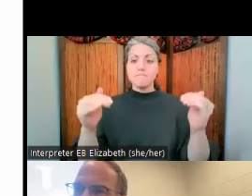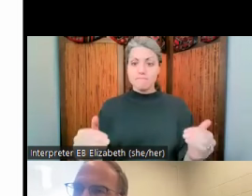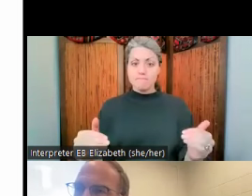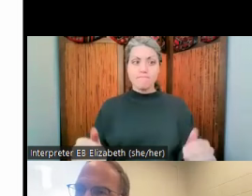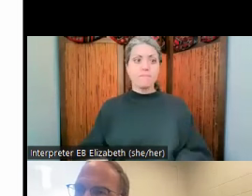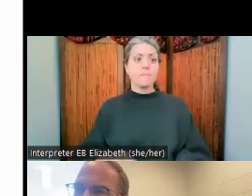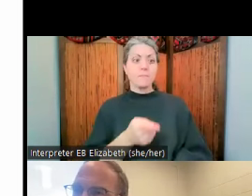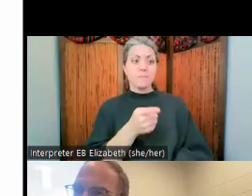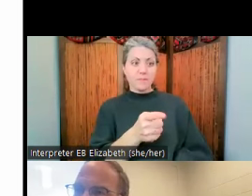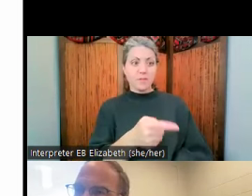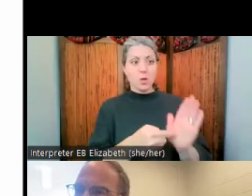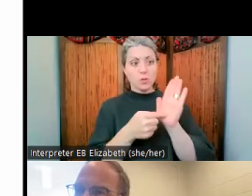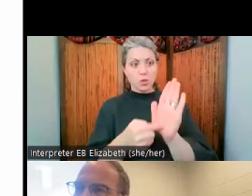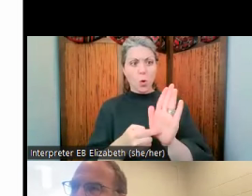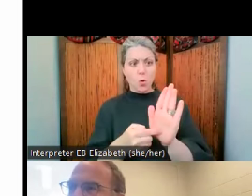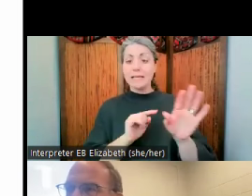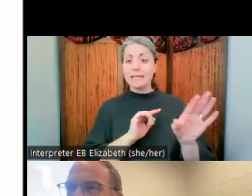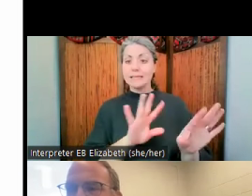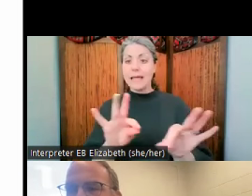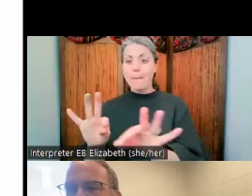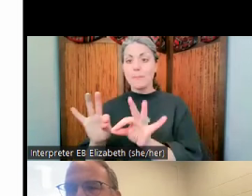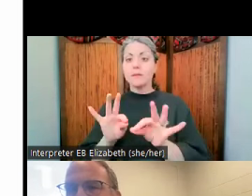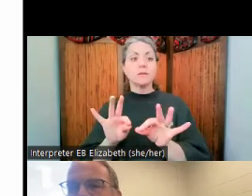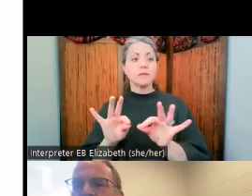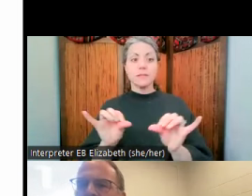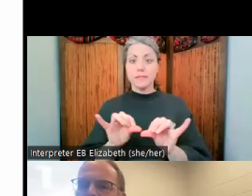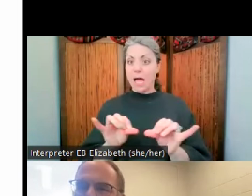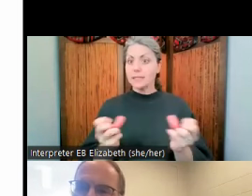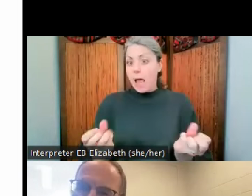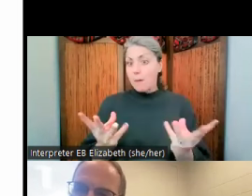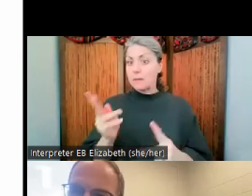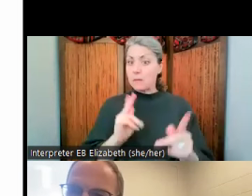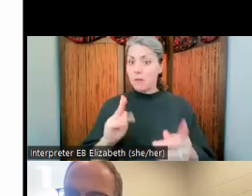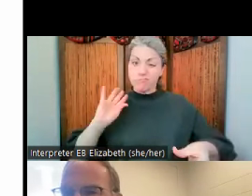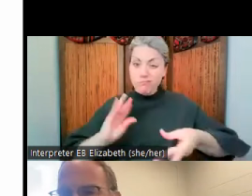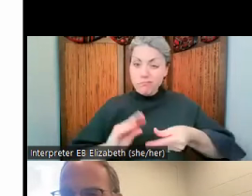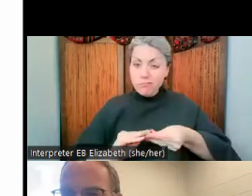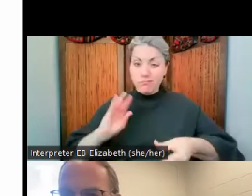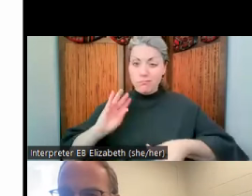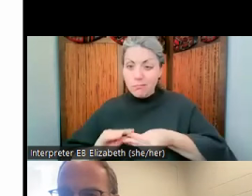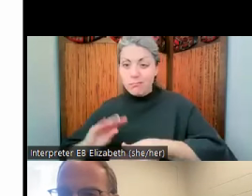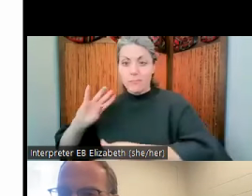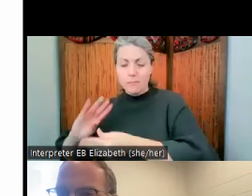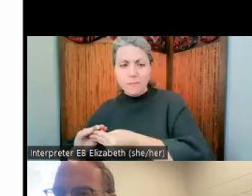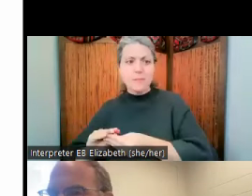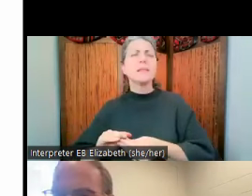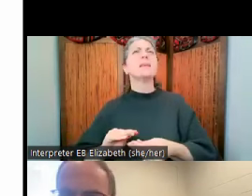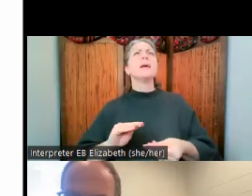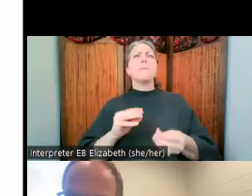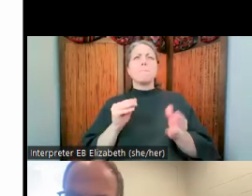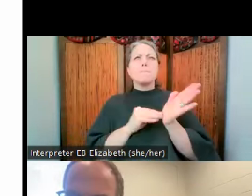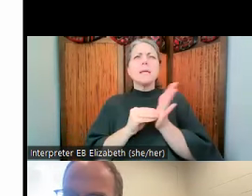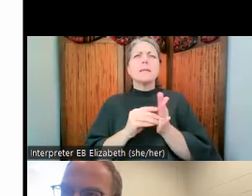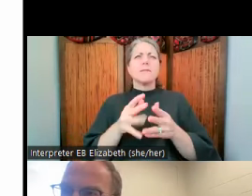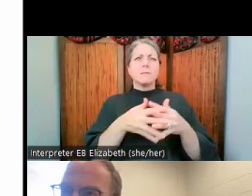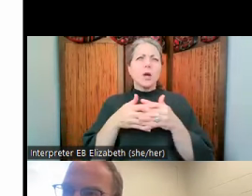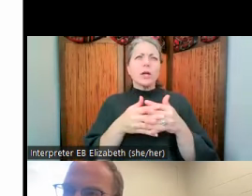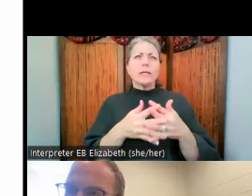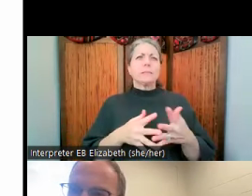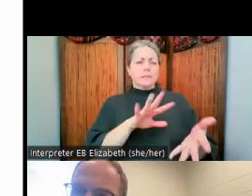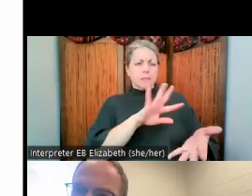table, looking at the sample size, these are in aggregate looking at millions of Americans across all demographic